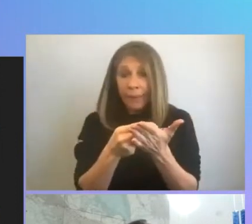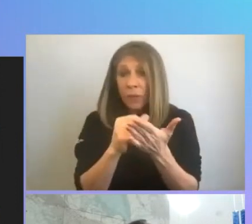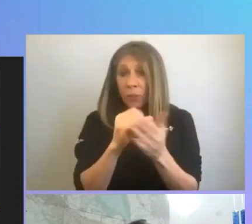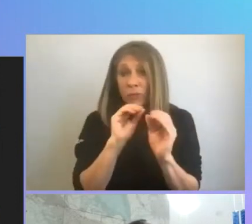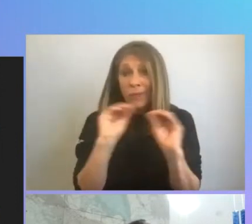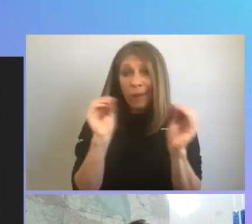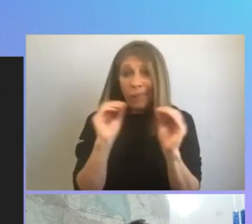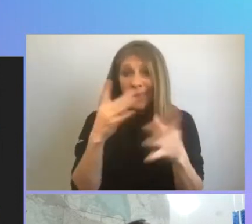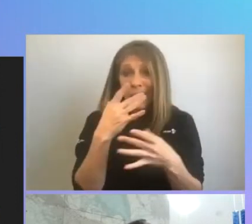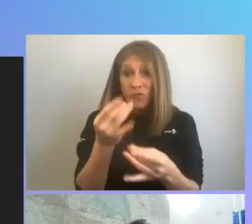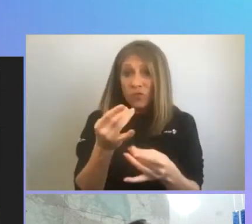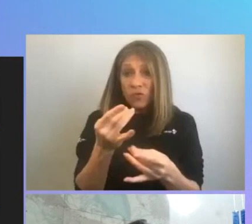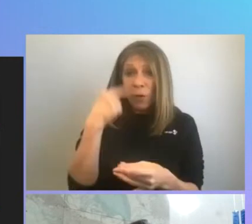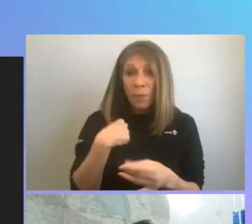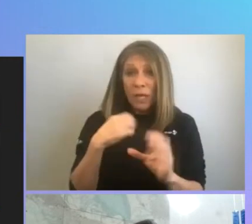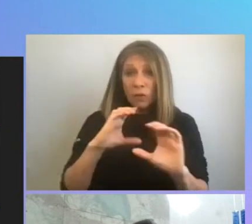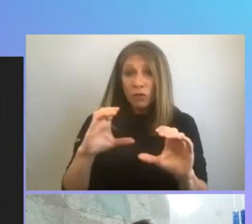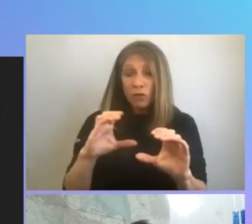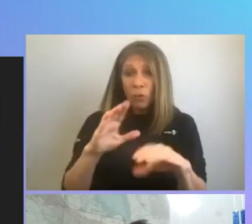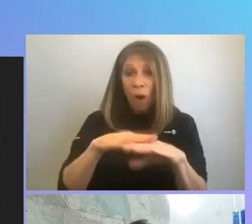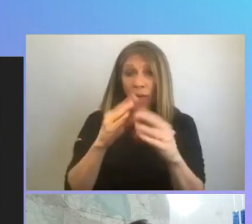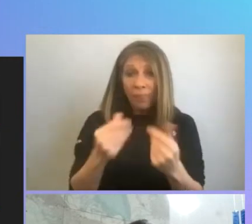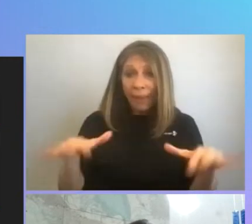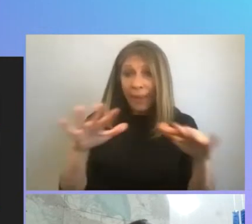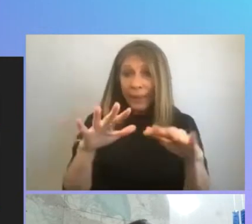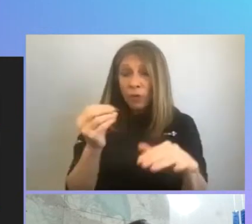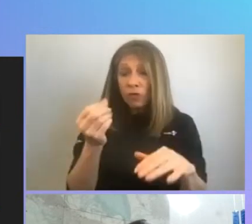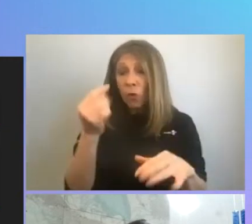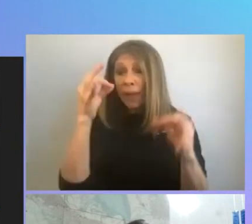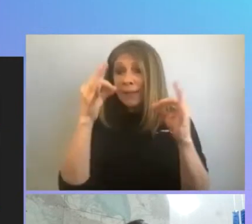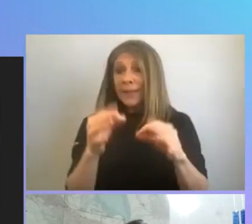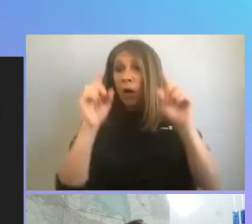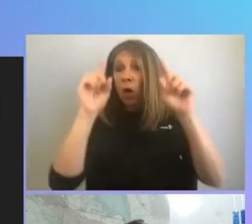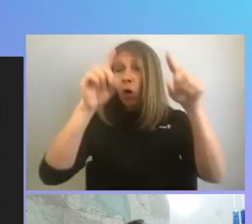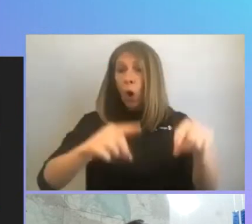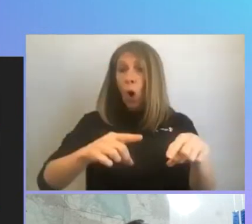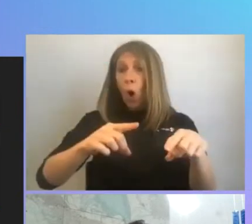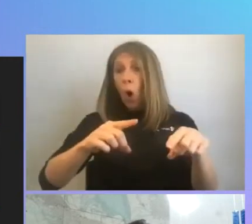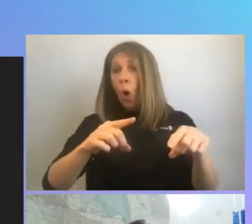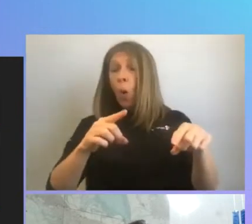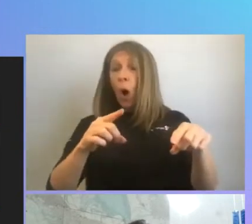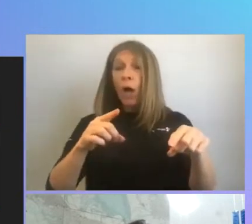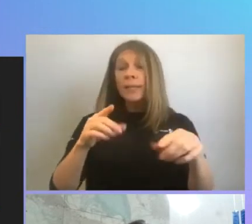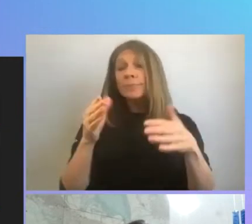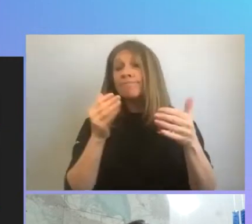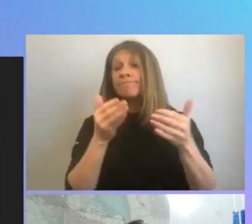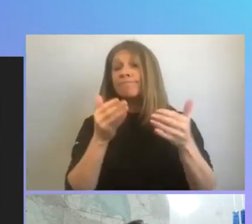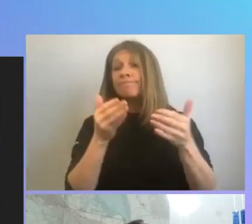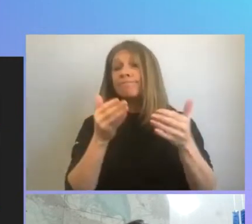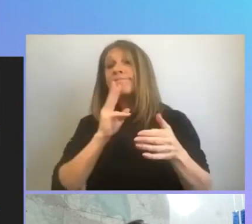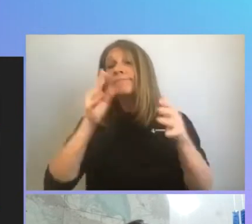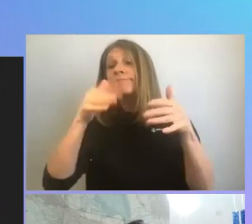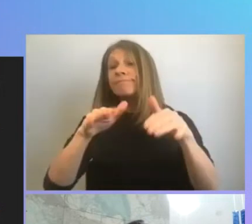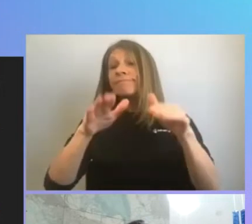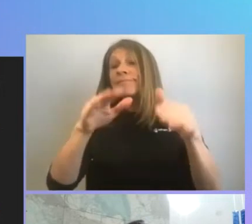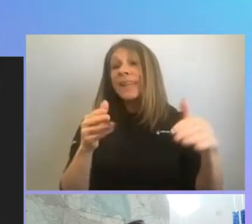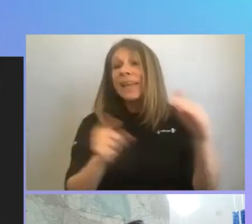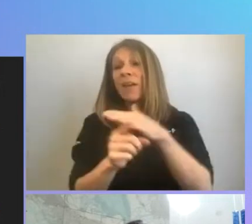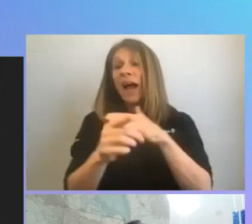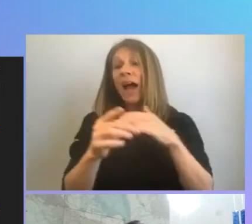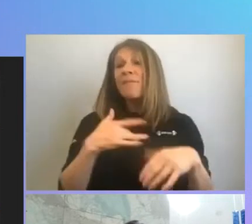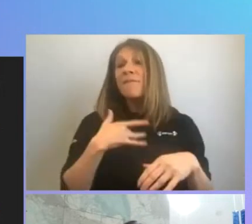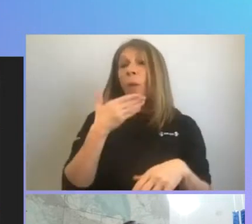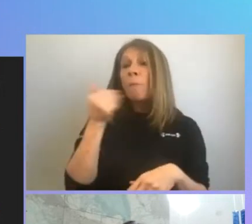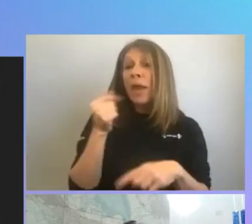anything interesting for me to do on land. So I decided to go on a little sea adventure. It helped make me feel better when I